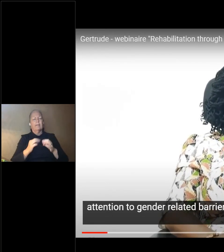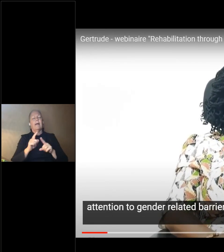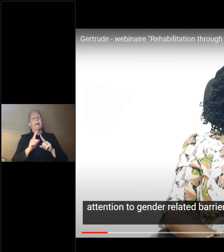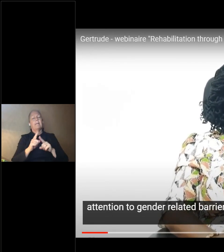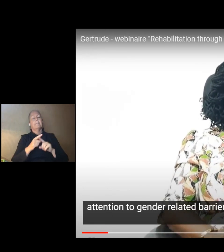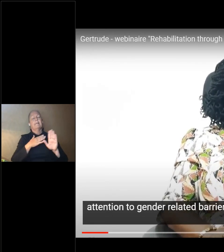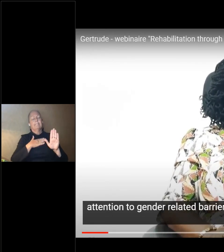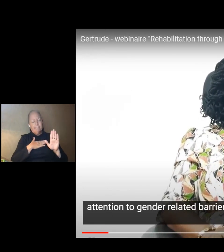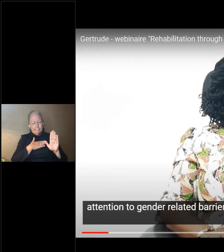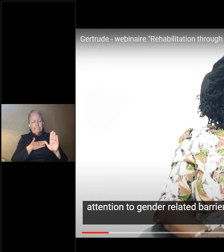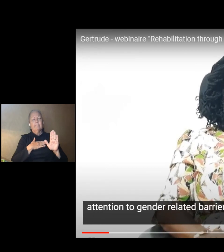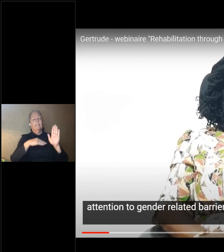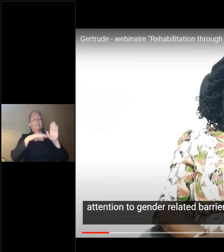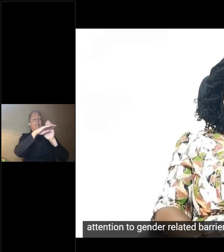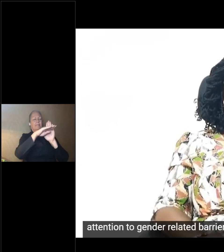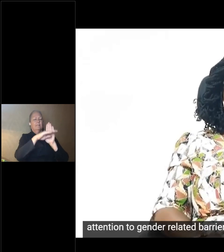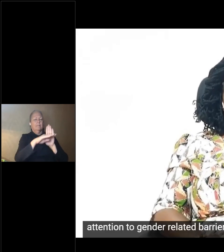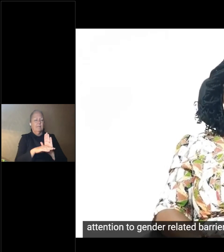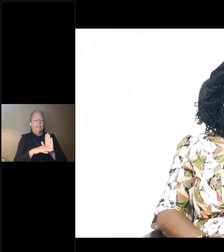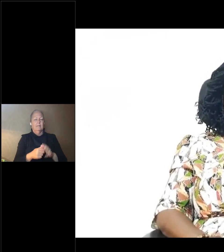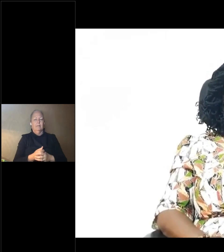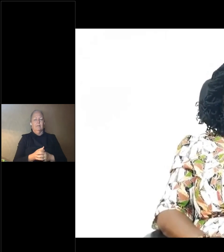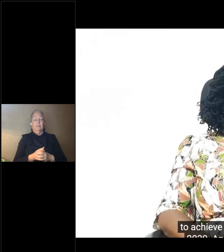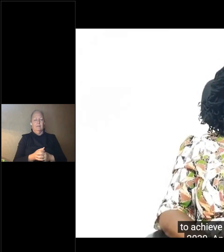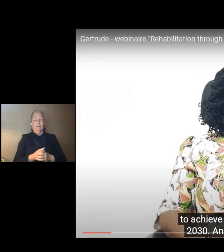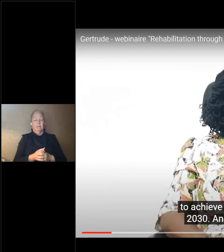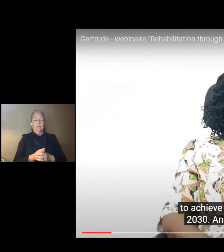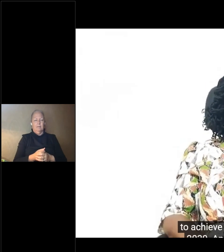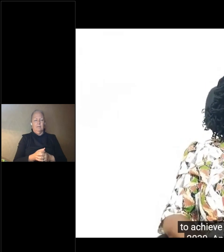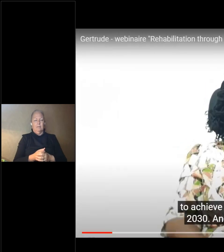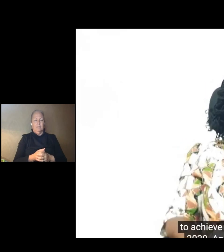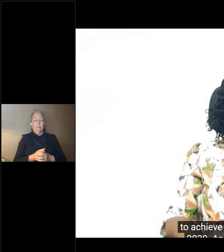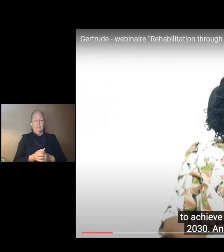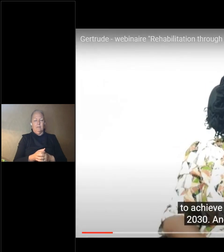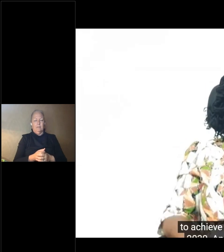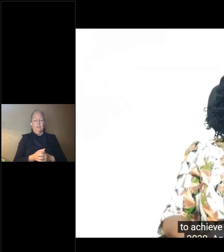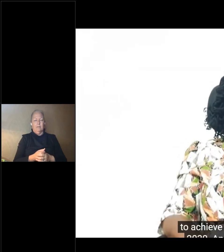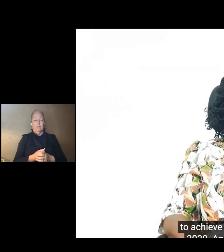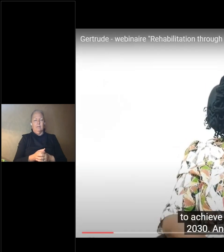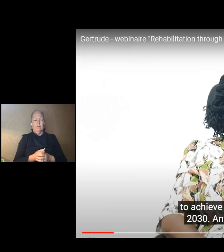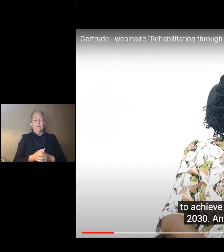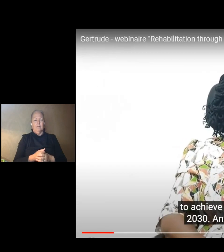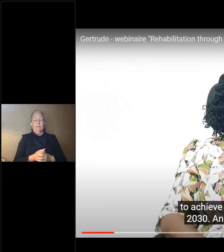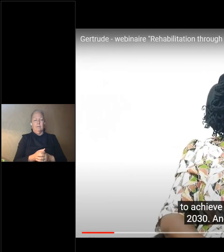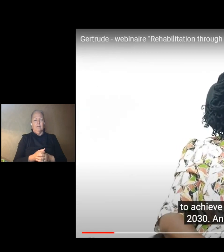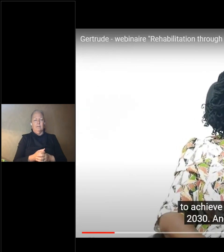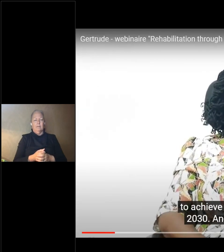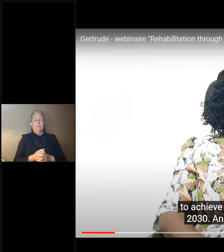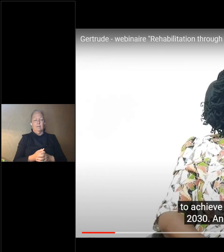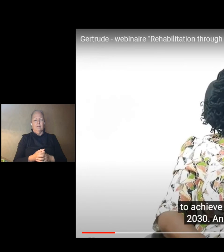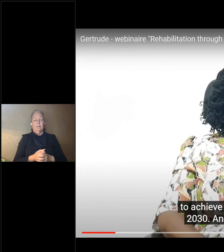Governments have made a bold commitment, as we all know, to achieve universal health coverage by